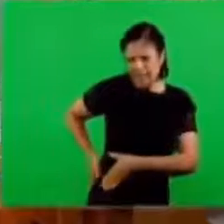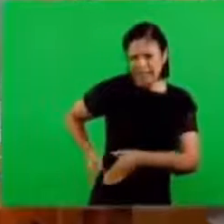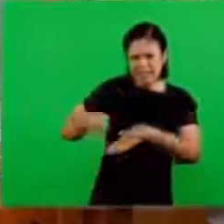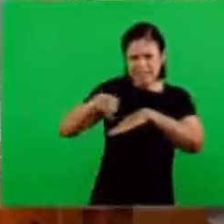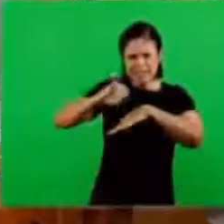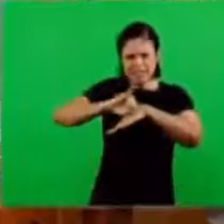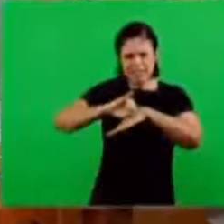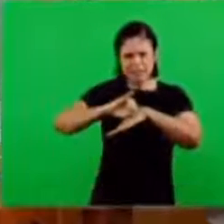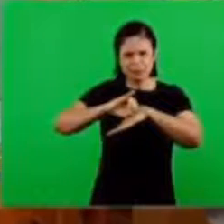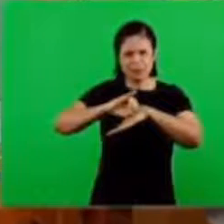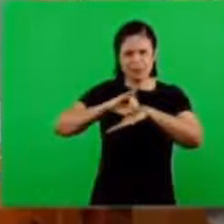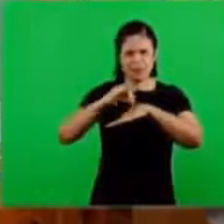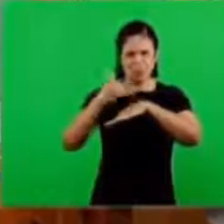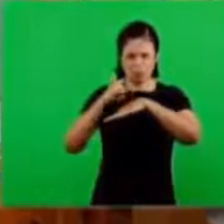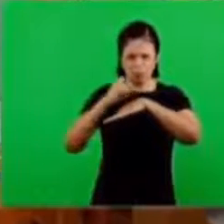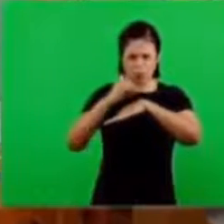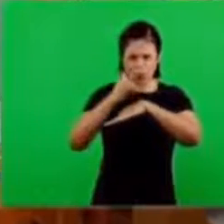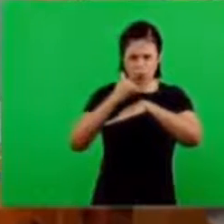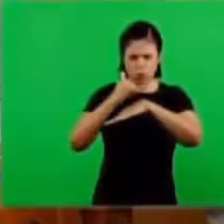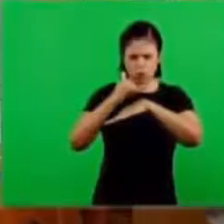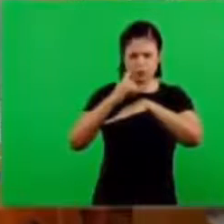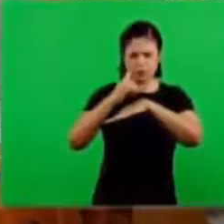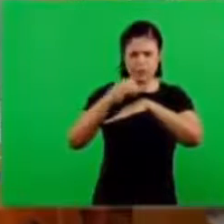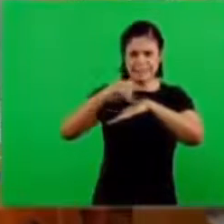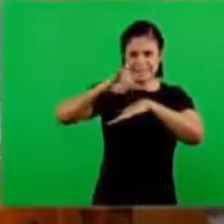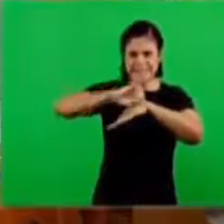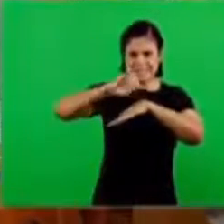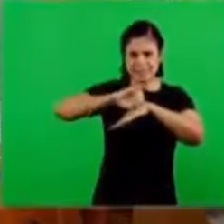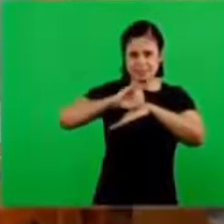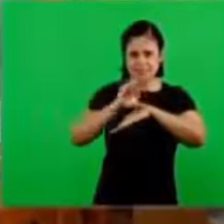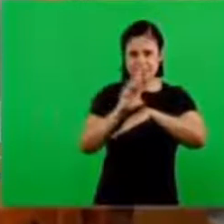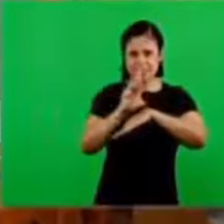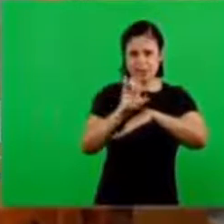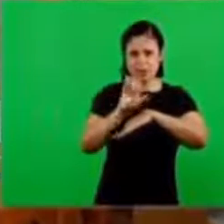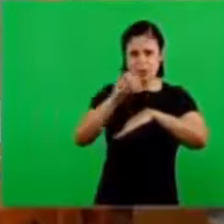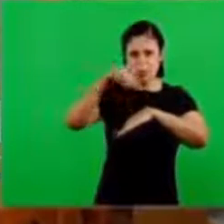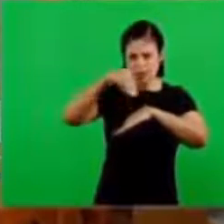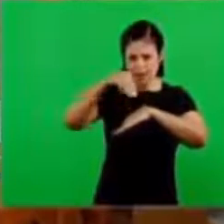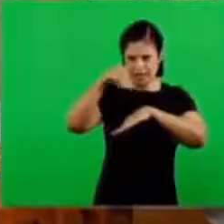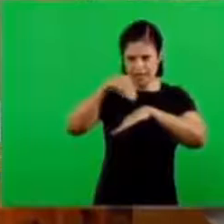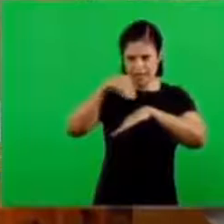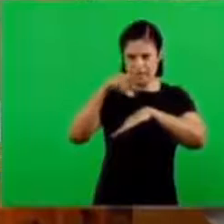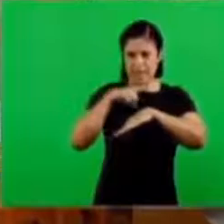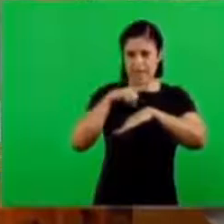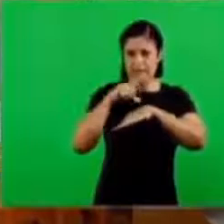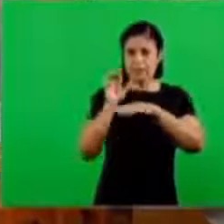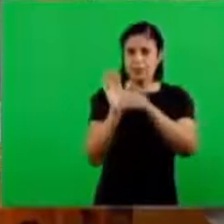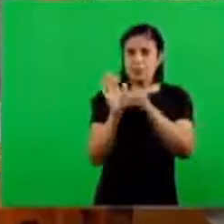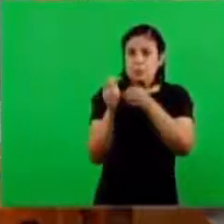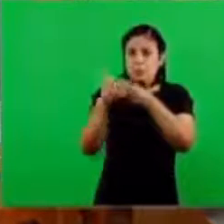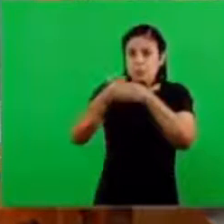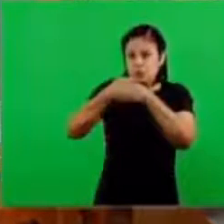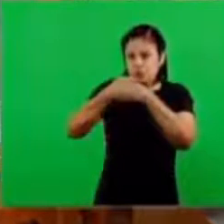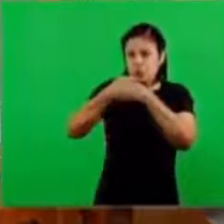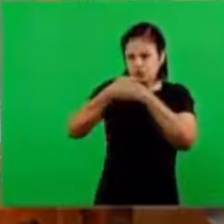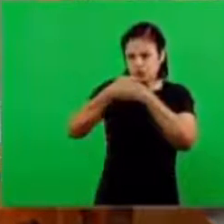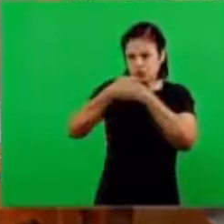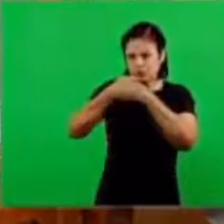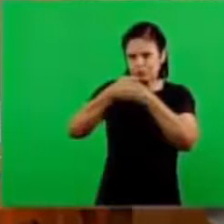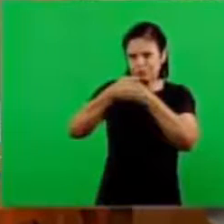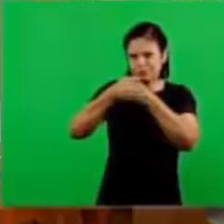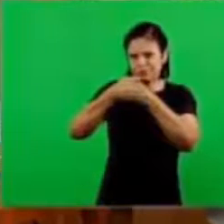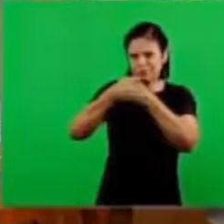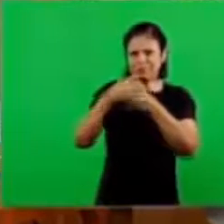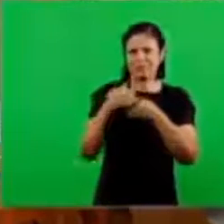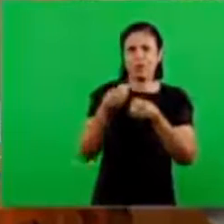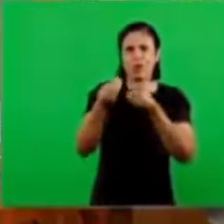remind that this gland above the kidneys, it's around the kidneys, is protected by a